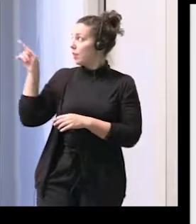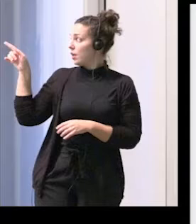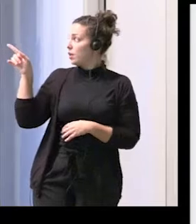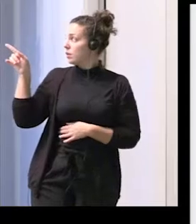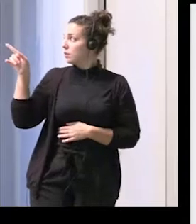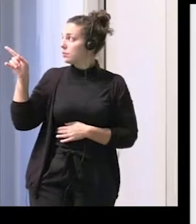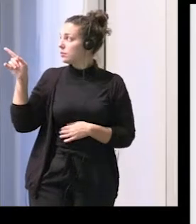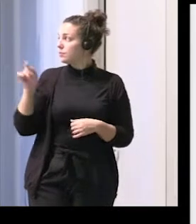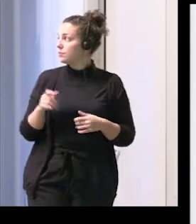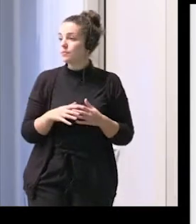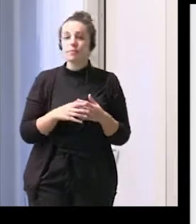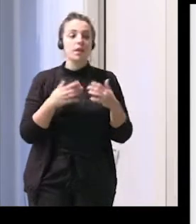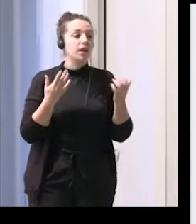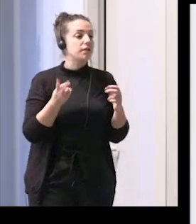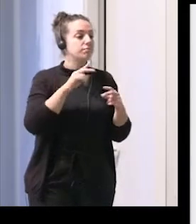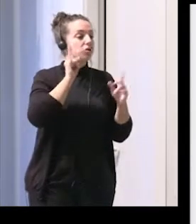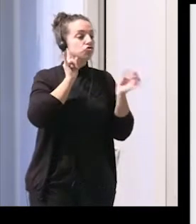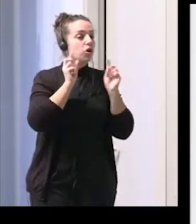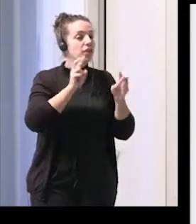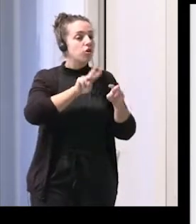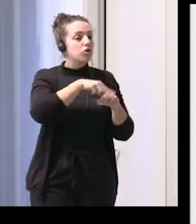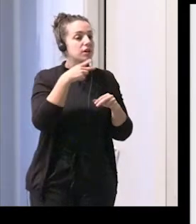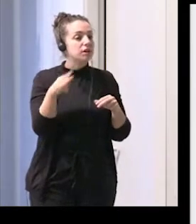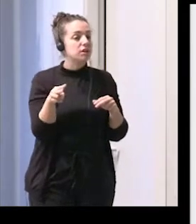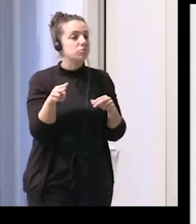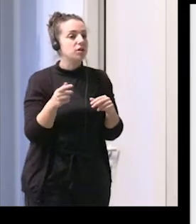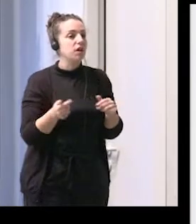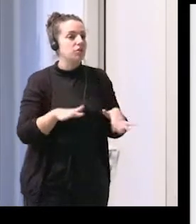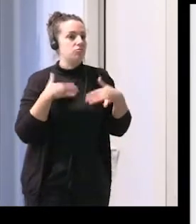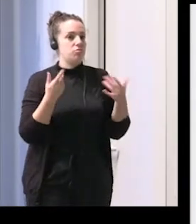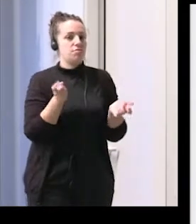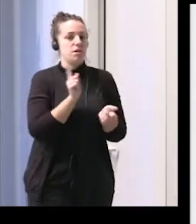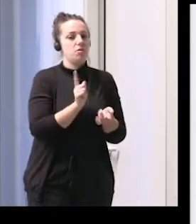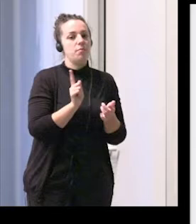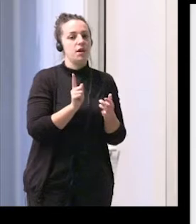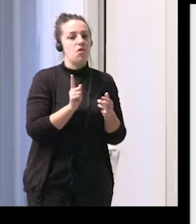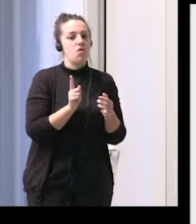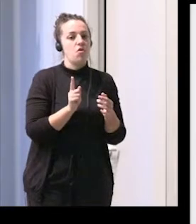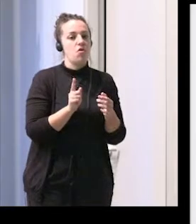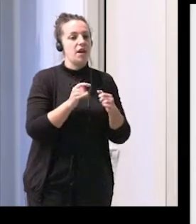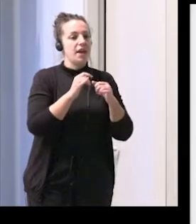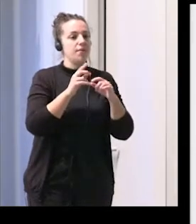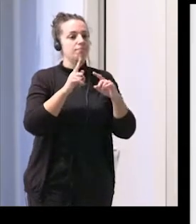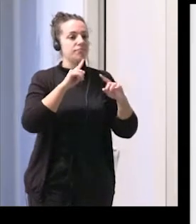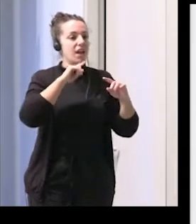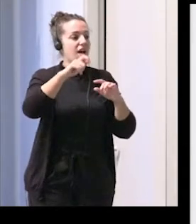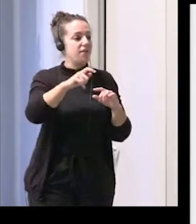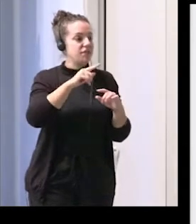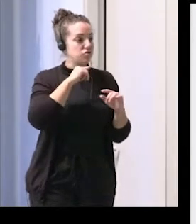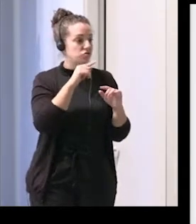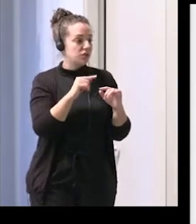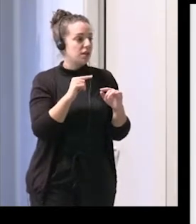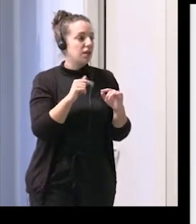sound, not surprising, the biggest signals are in the left and the right auditory